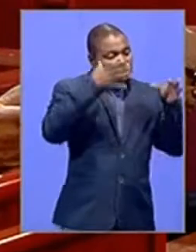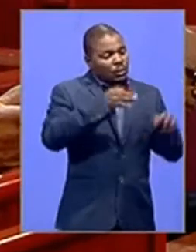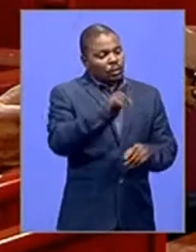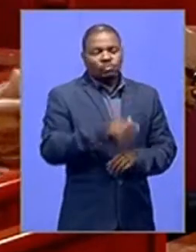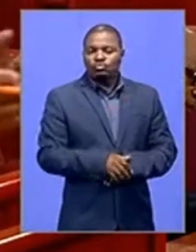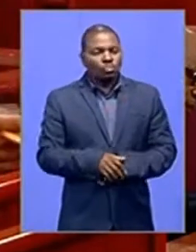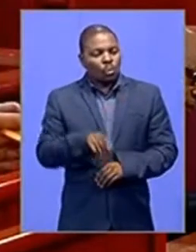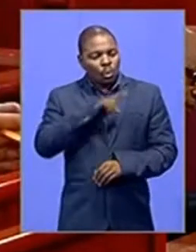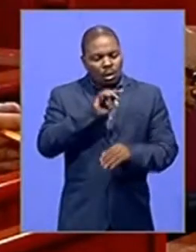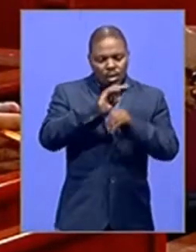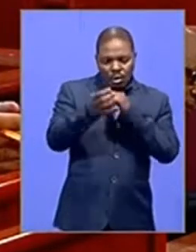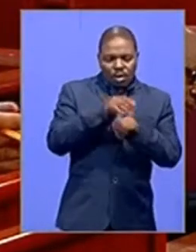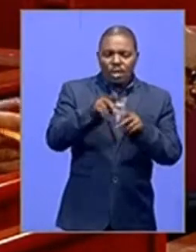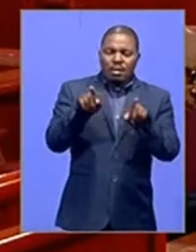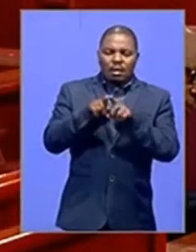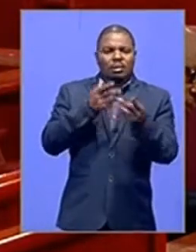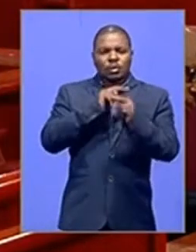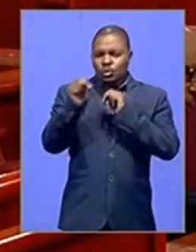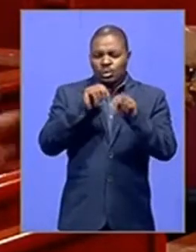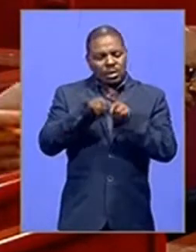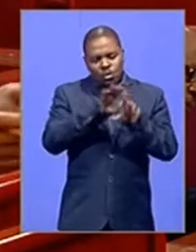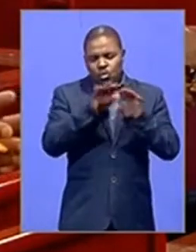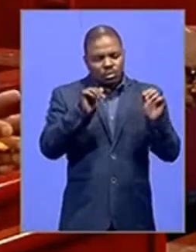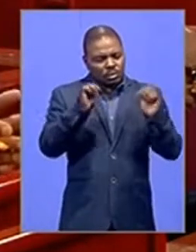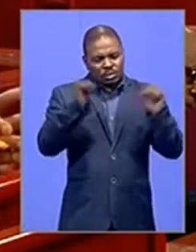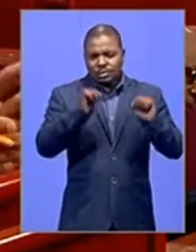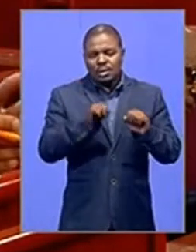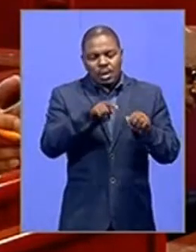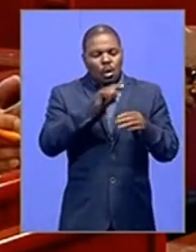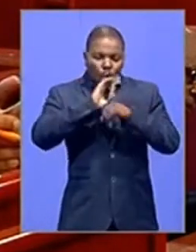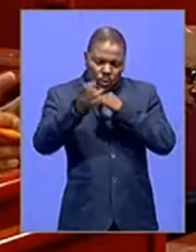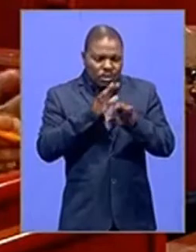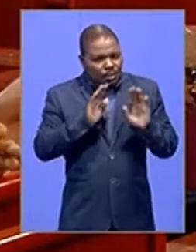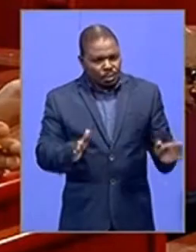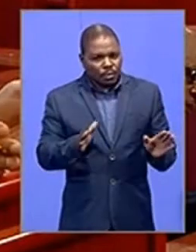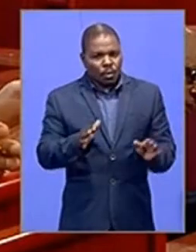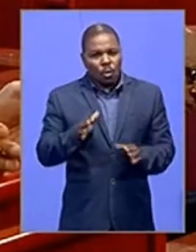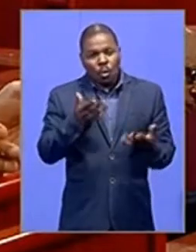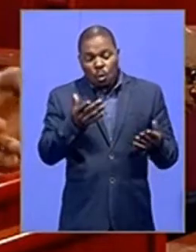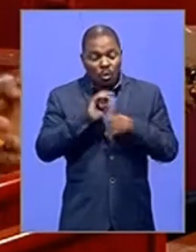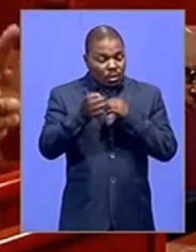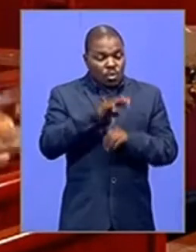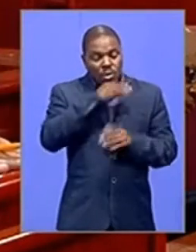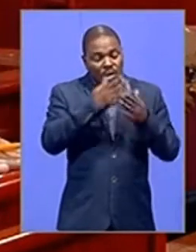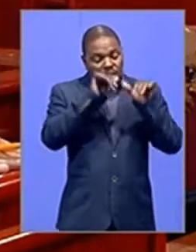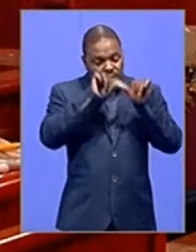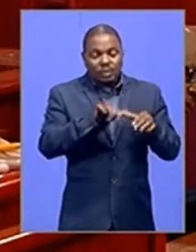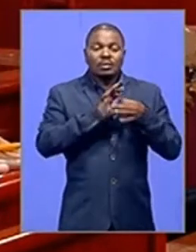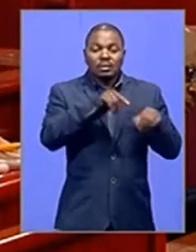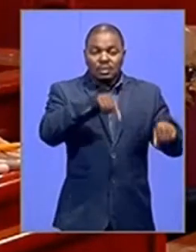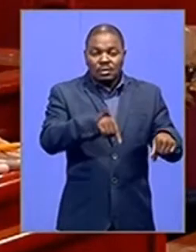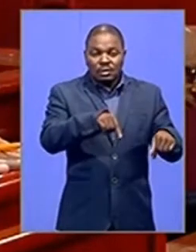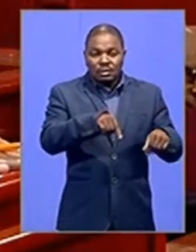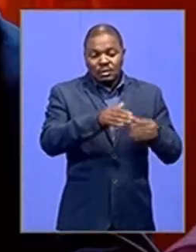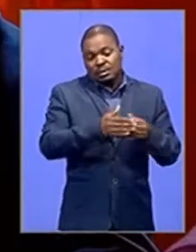it's consultation, not negotiation. It's not an agreement, it's consultation. Otherwise, we'll all be bankrupt before the turn of